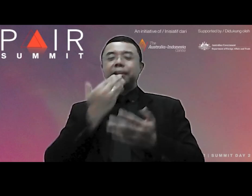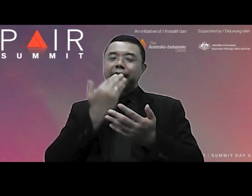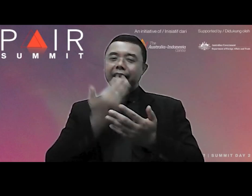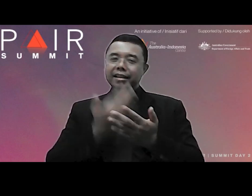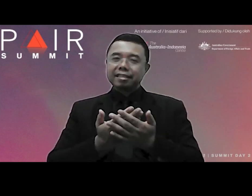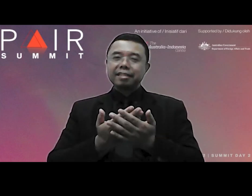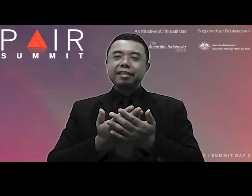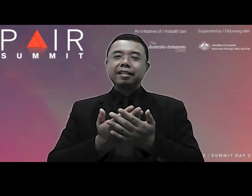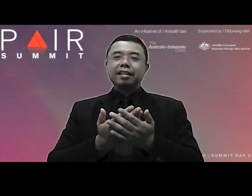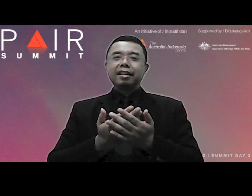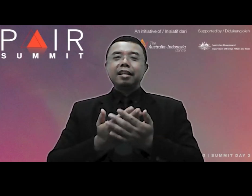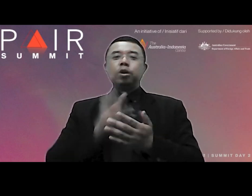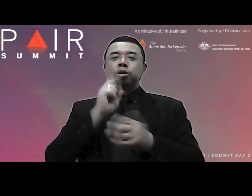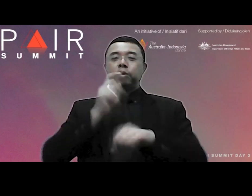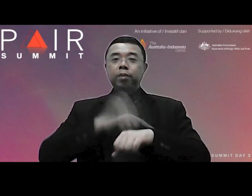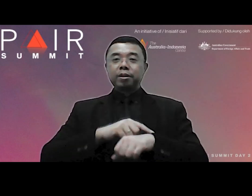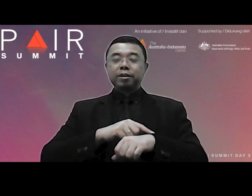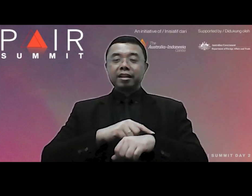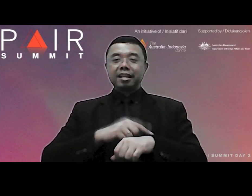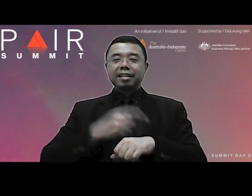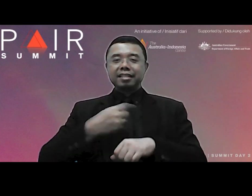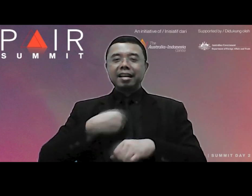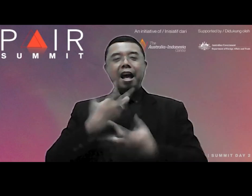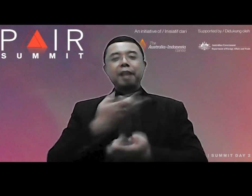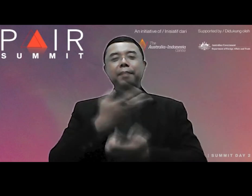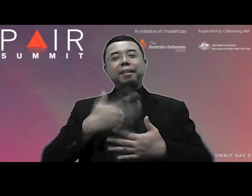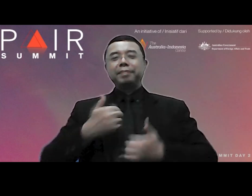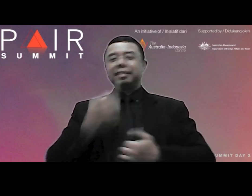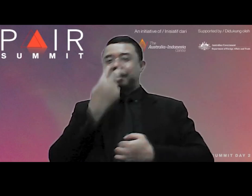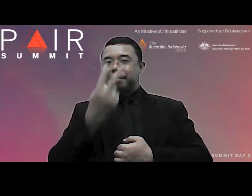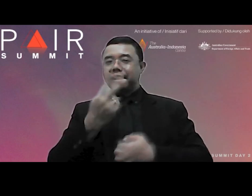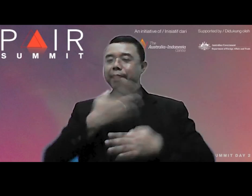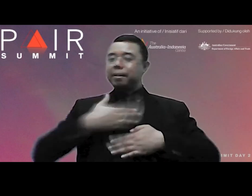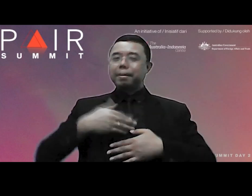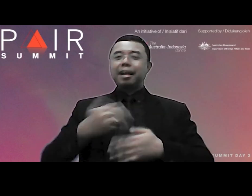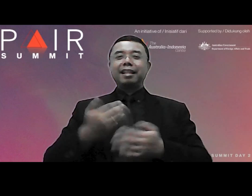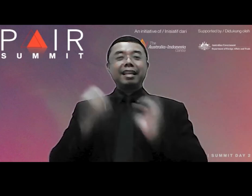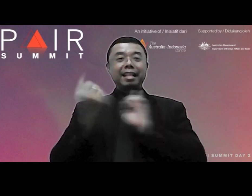rest of the day and that we look forward to joining you again on Thursday.